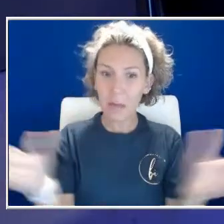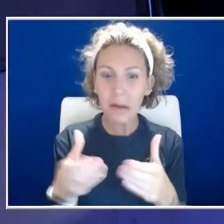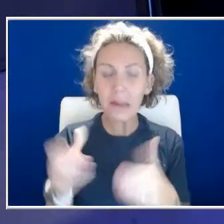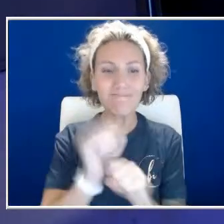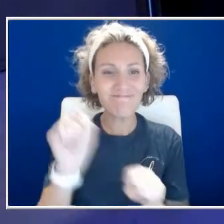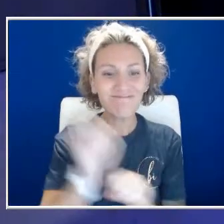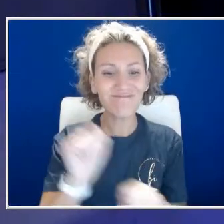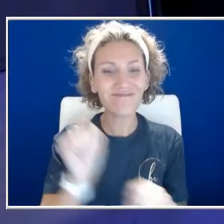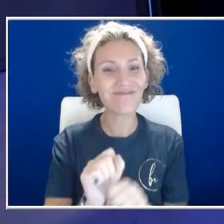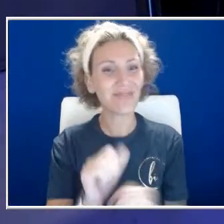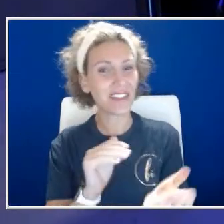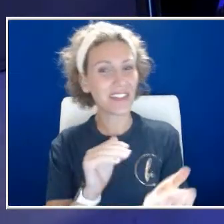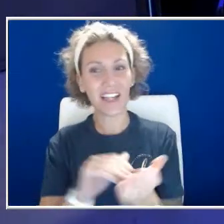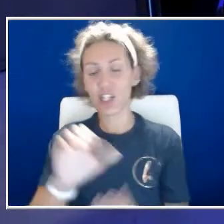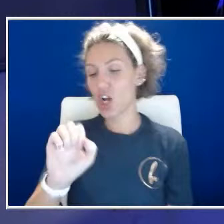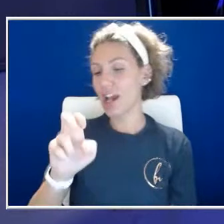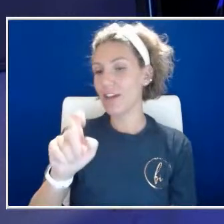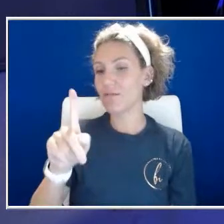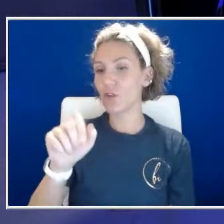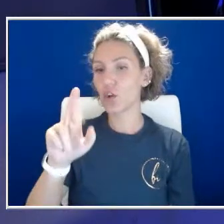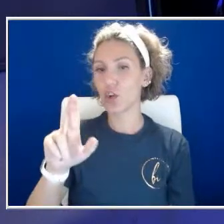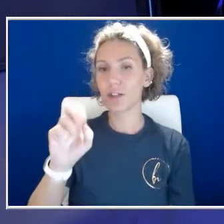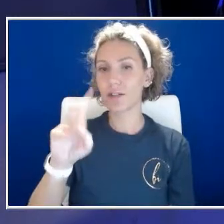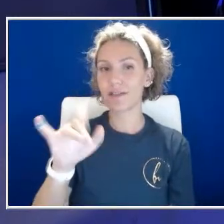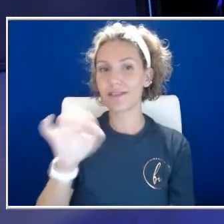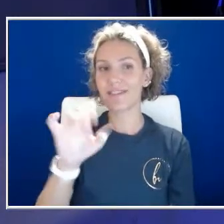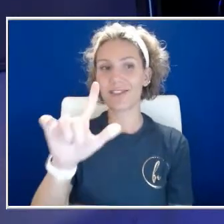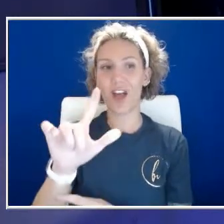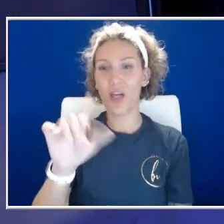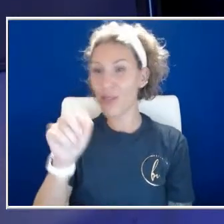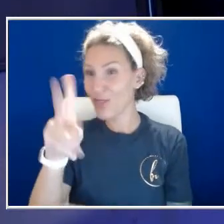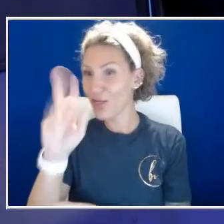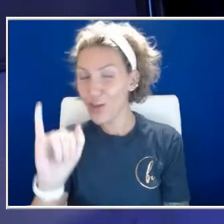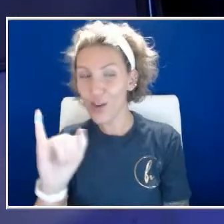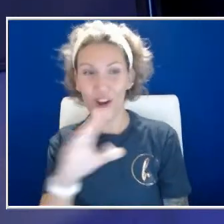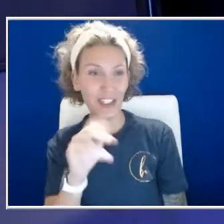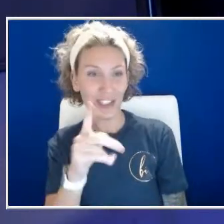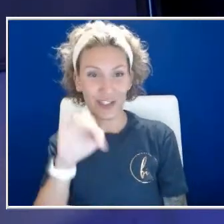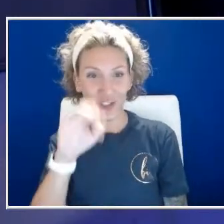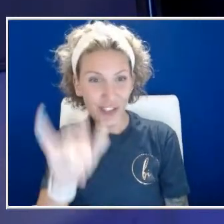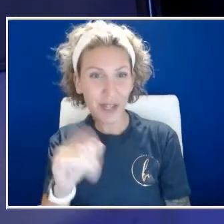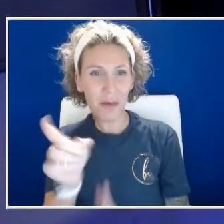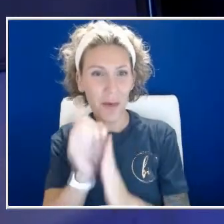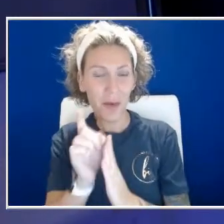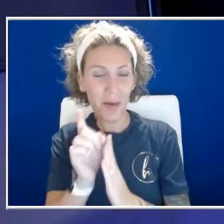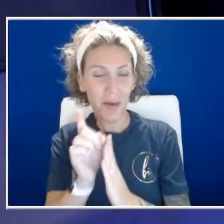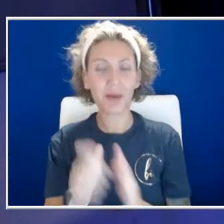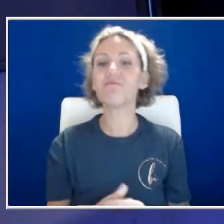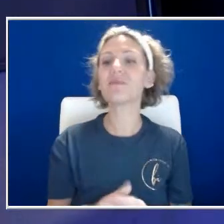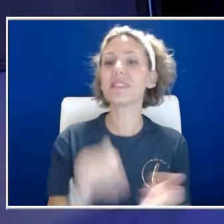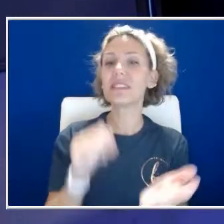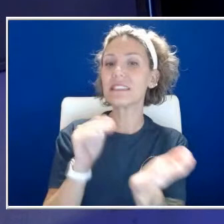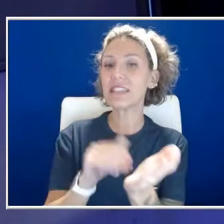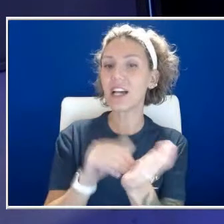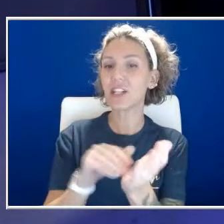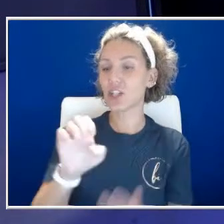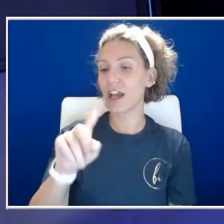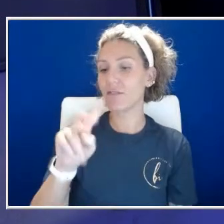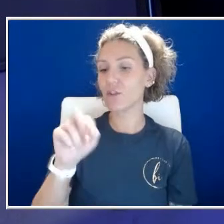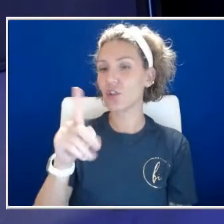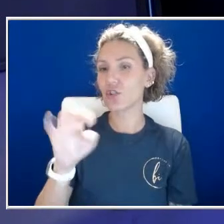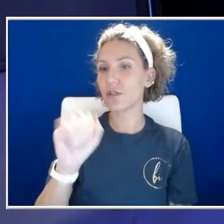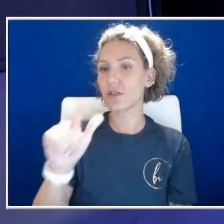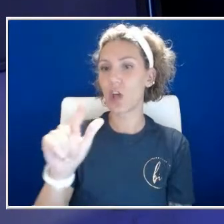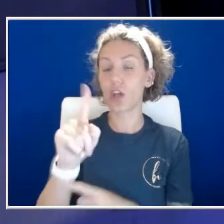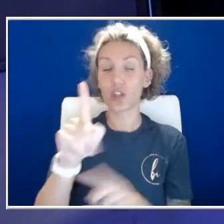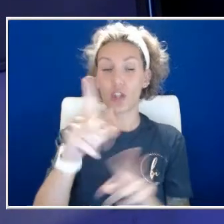those folks with us. Lori, good to see you. Jamie, I'll get to you in one moment. Dr. Ebersol is a neurosurgeon who actually pulled the clot out of Lori's